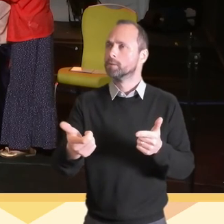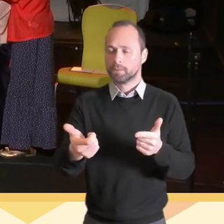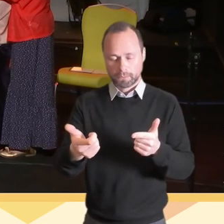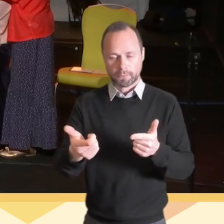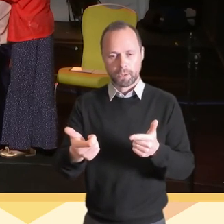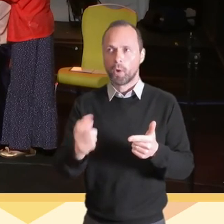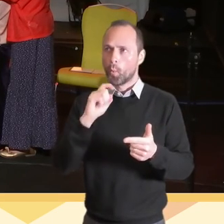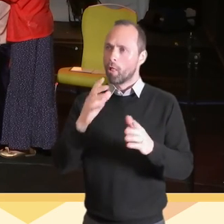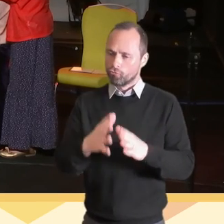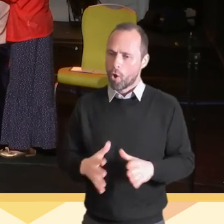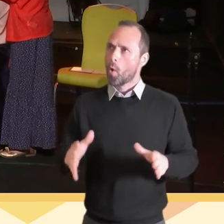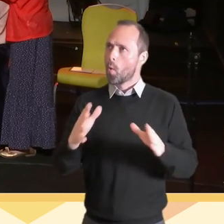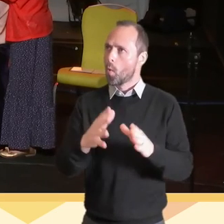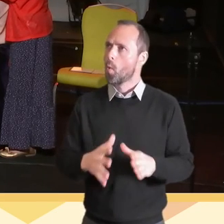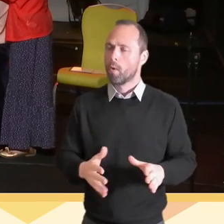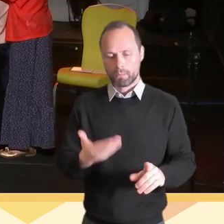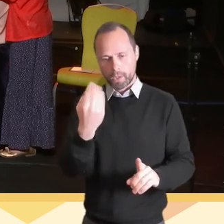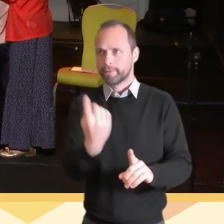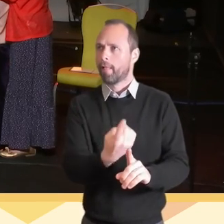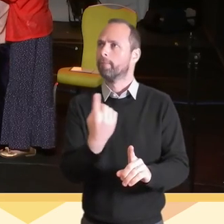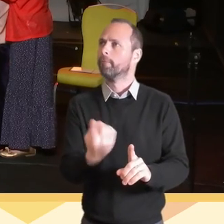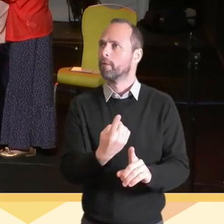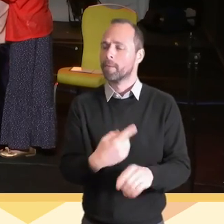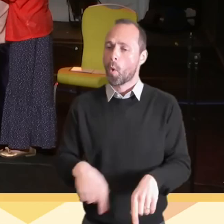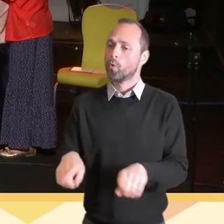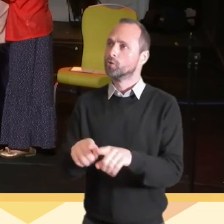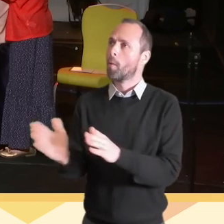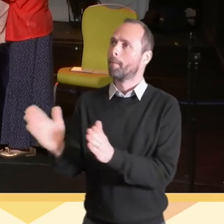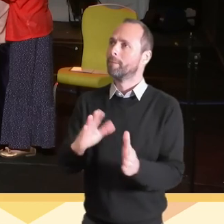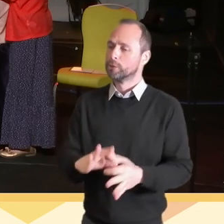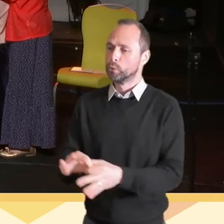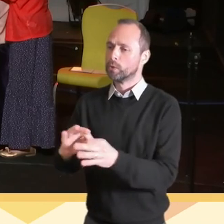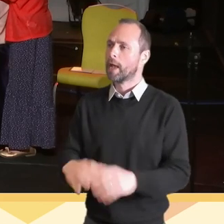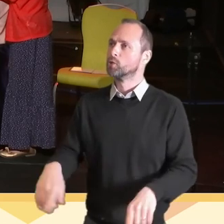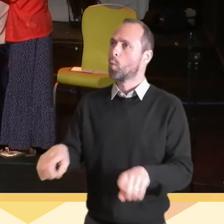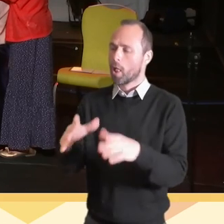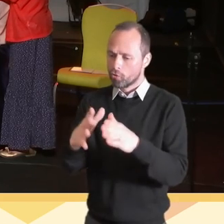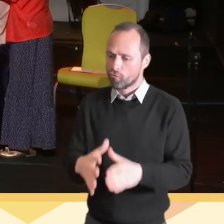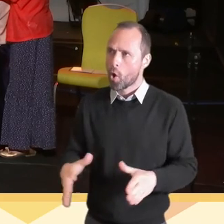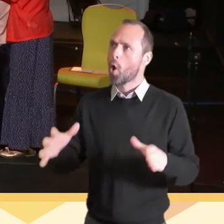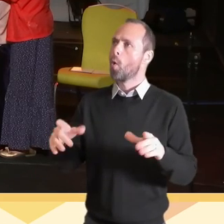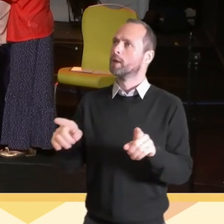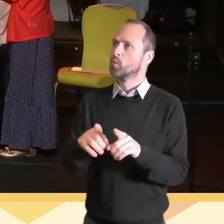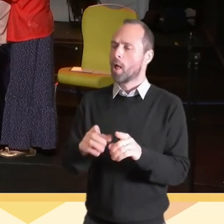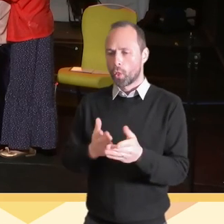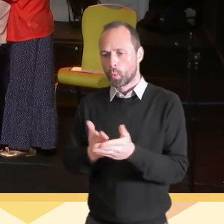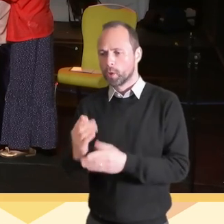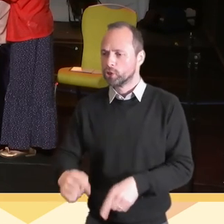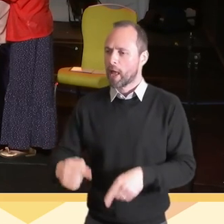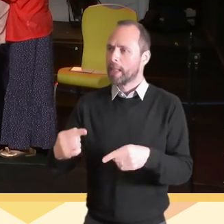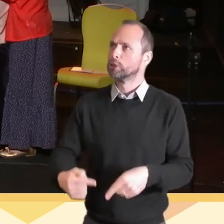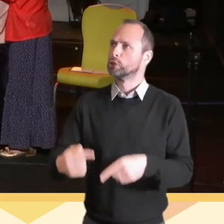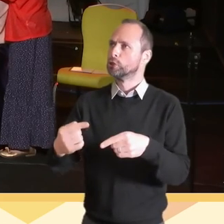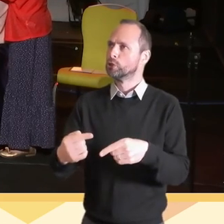we also pray that as a union, we would grow. Grow as we are challenged, as she